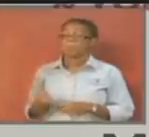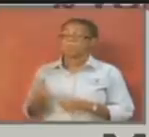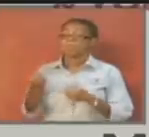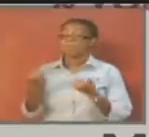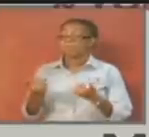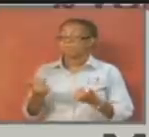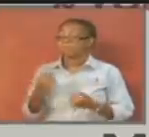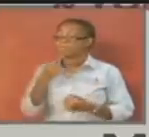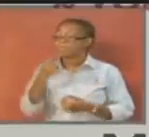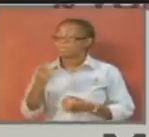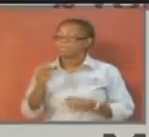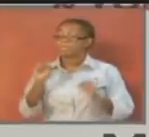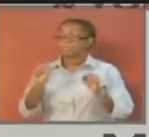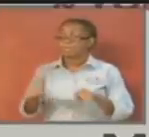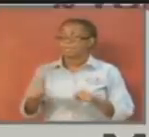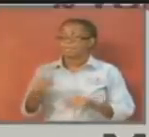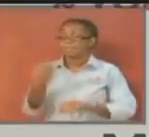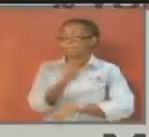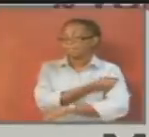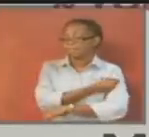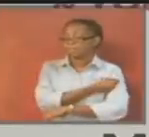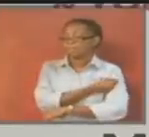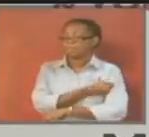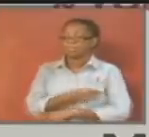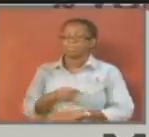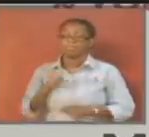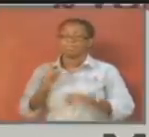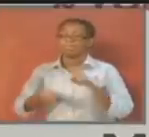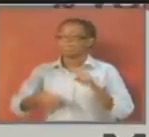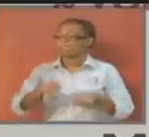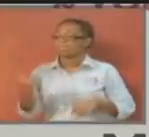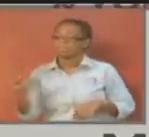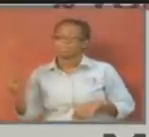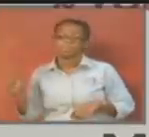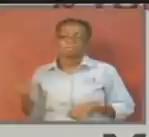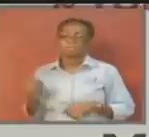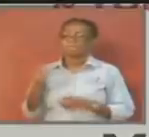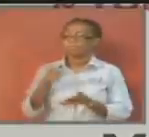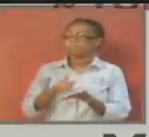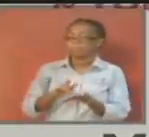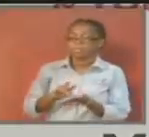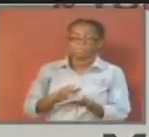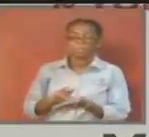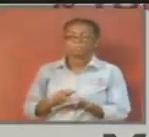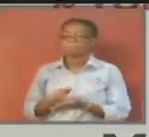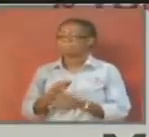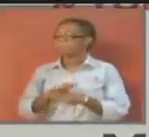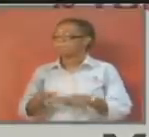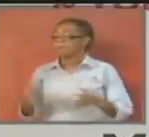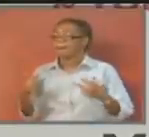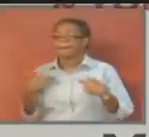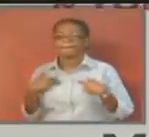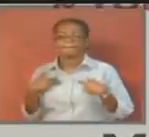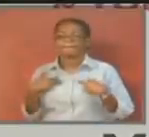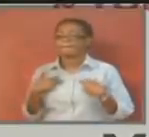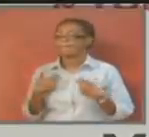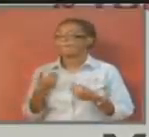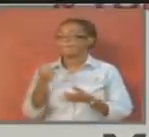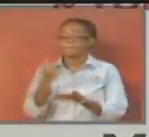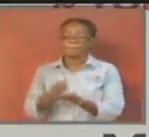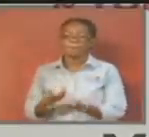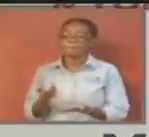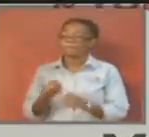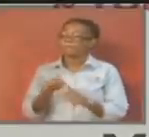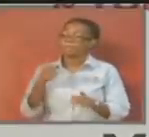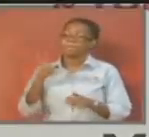and Trinidad and Tobago stands by its position that we will not use a specific treatment unless it's approved by WHO. The